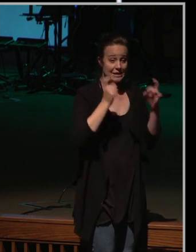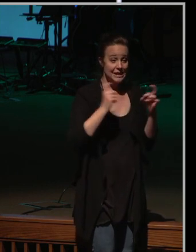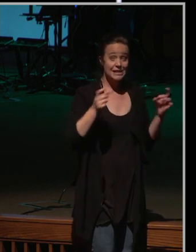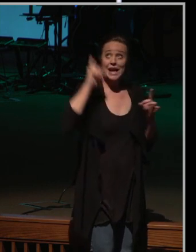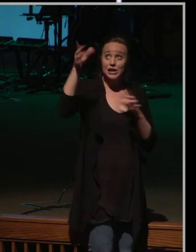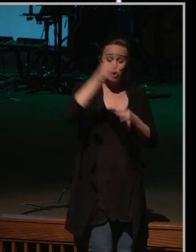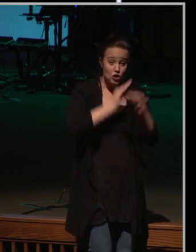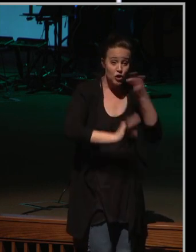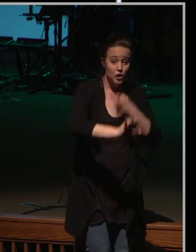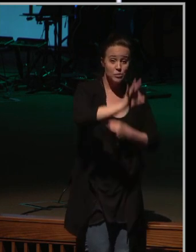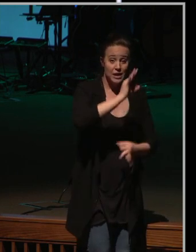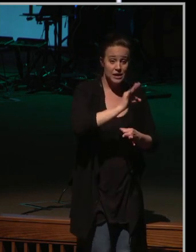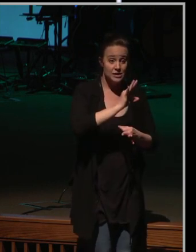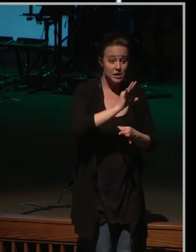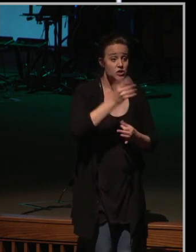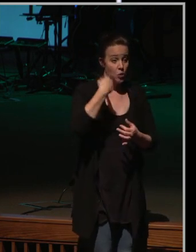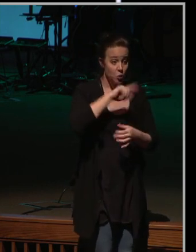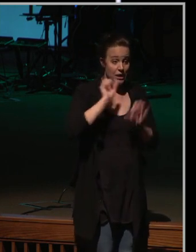Make sure your kids know that.